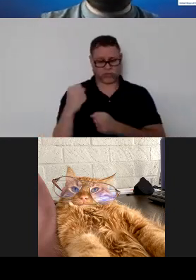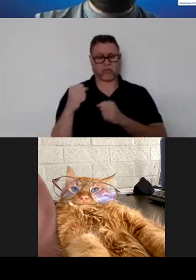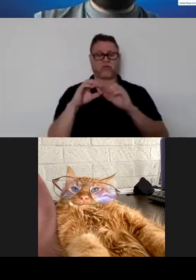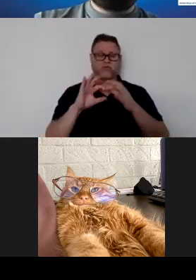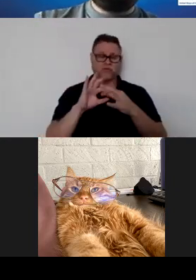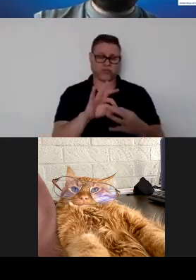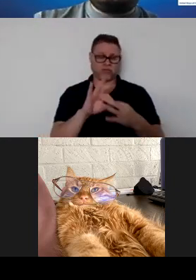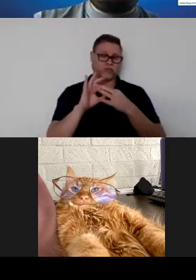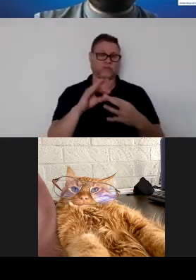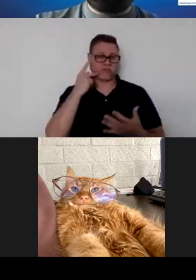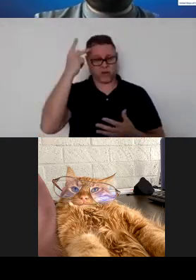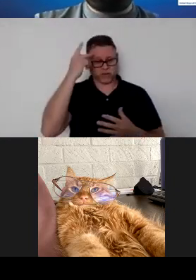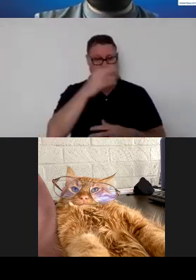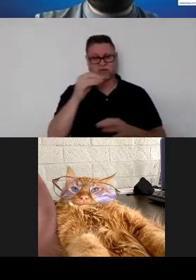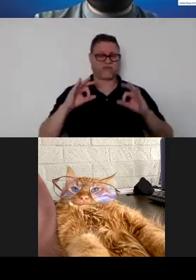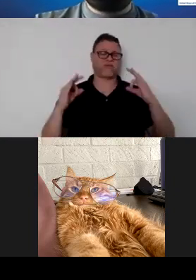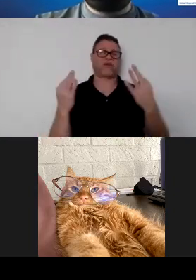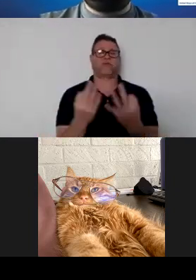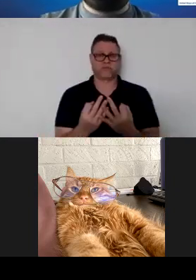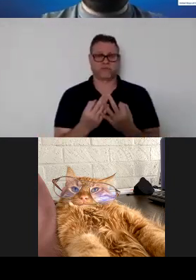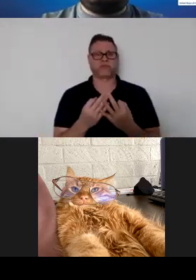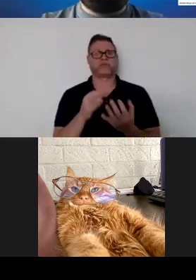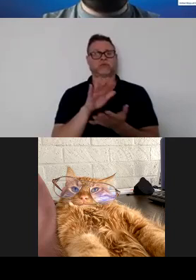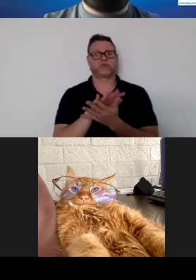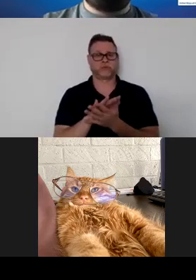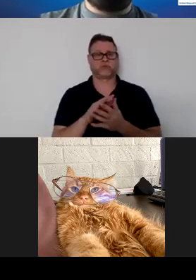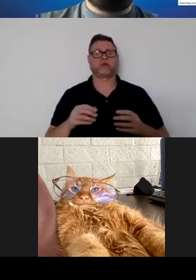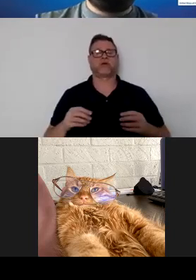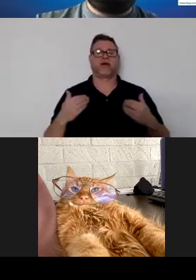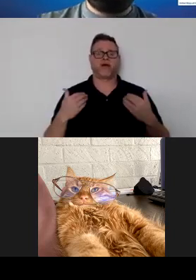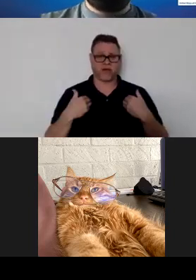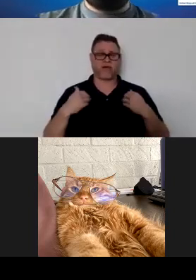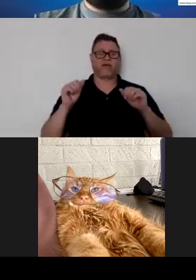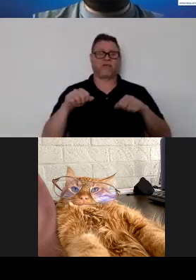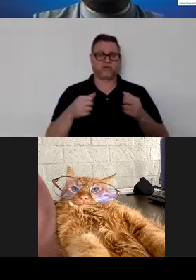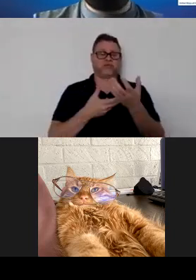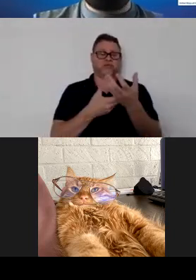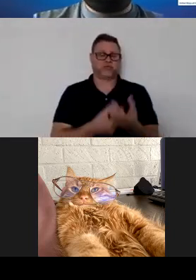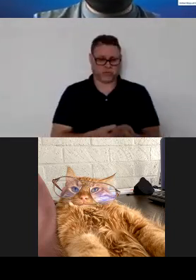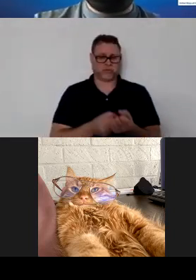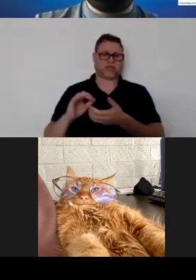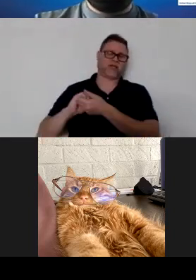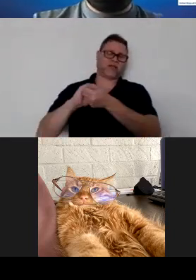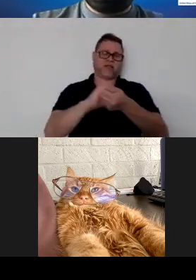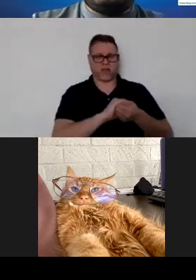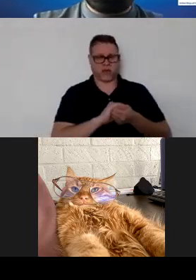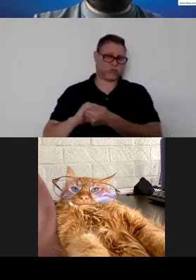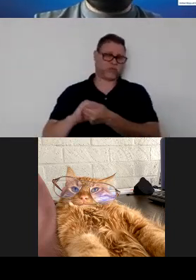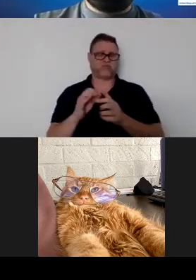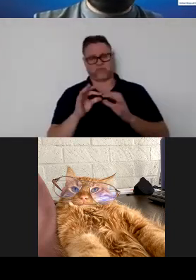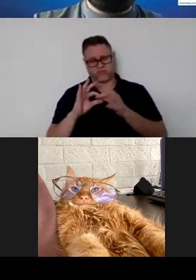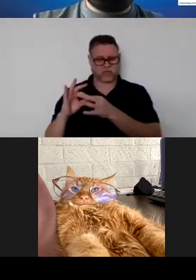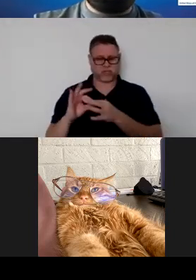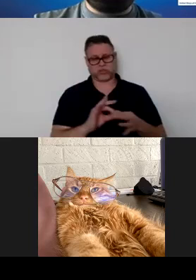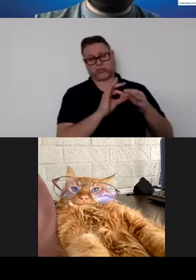families. School staff and leaders have opportunities to develop their capacity to build trusting, collaborative relationships with families